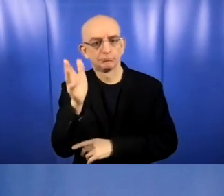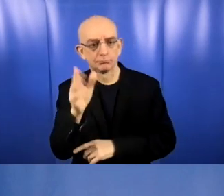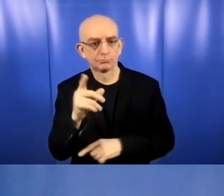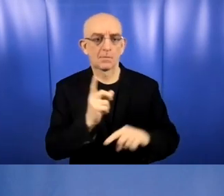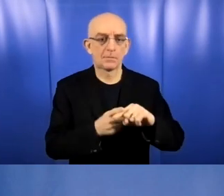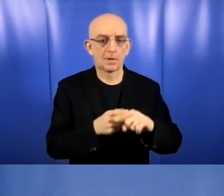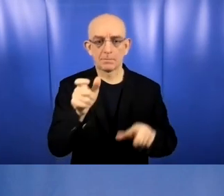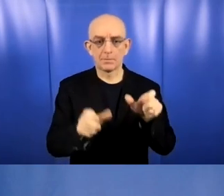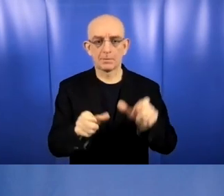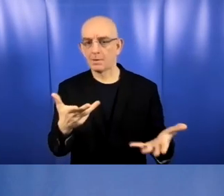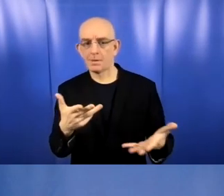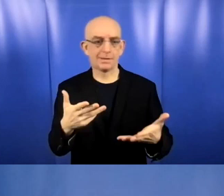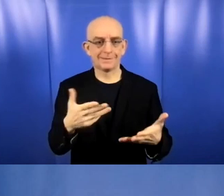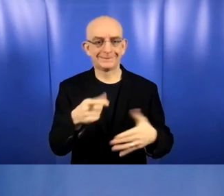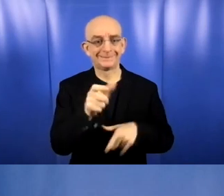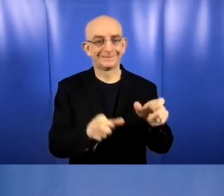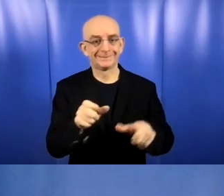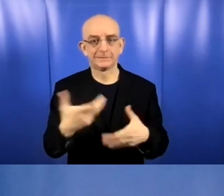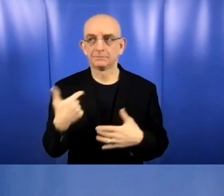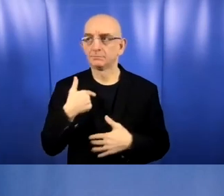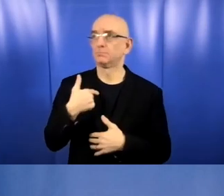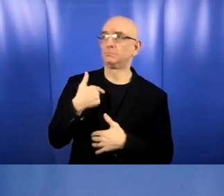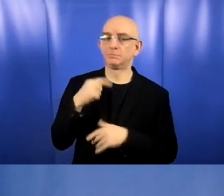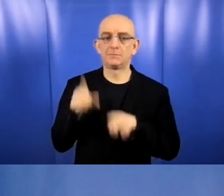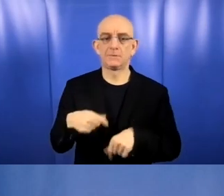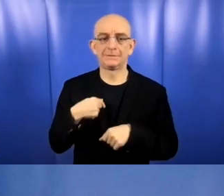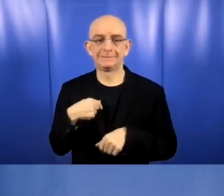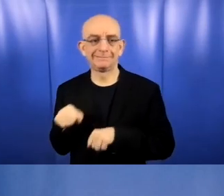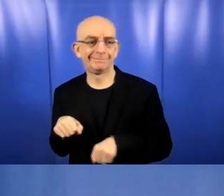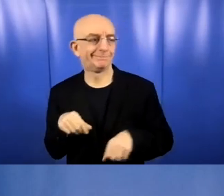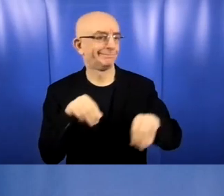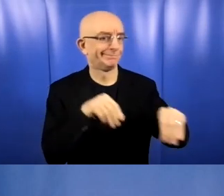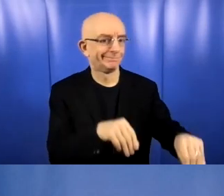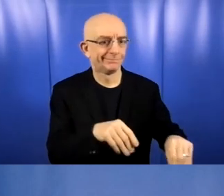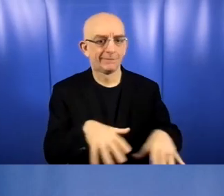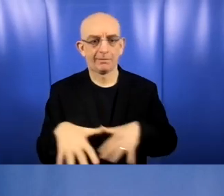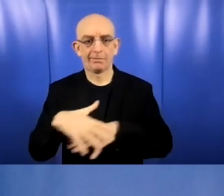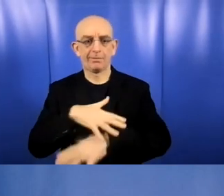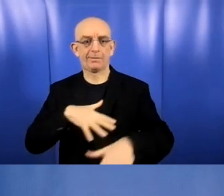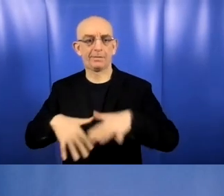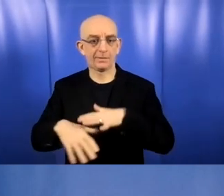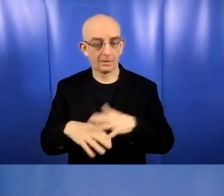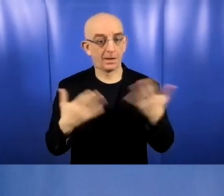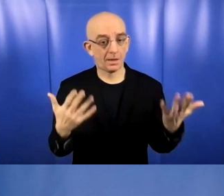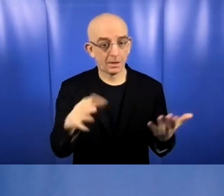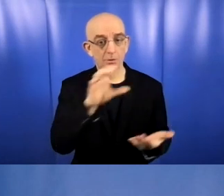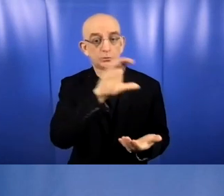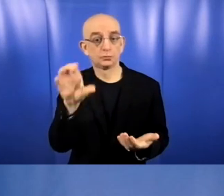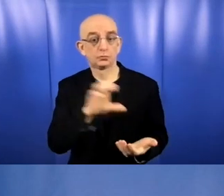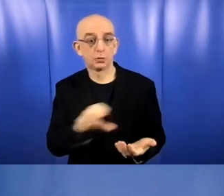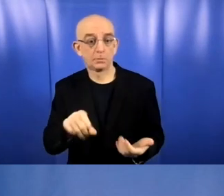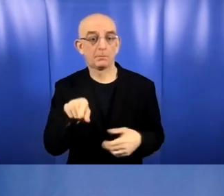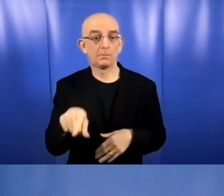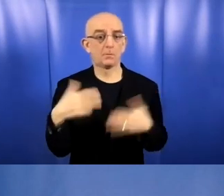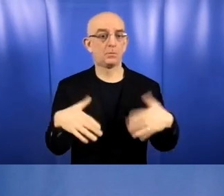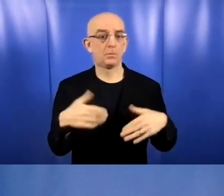participants, but also people in situations of displacement have been able to join these conversations as